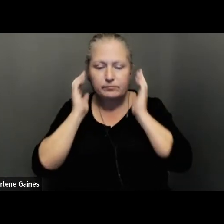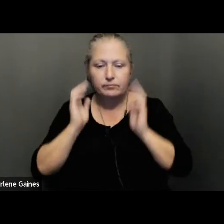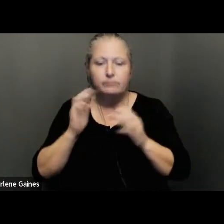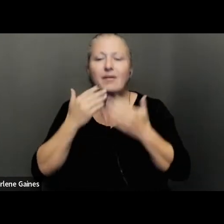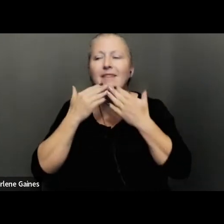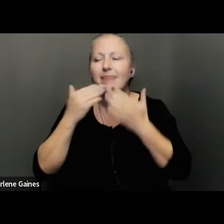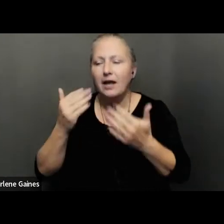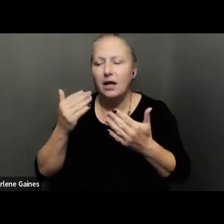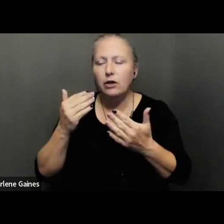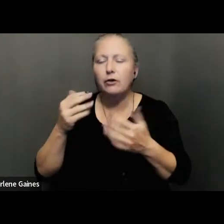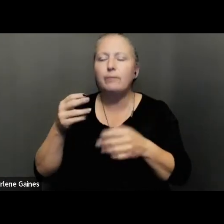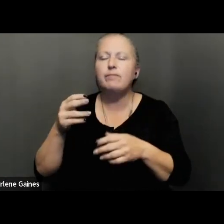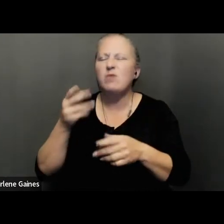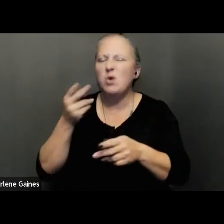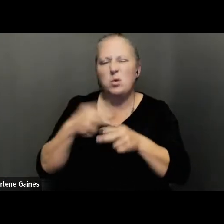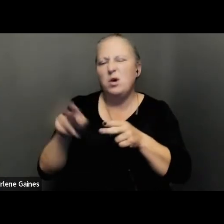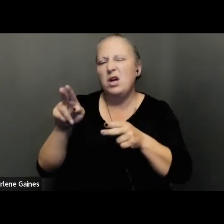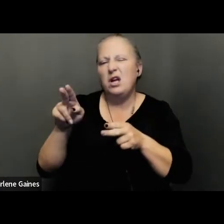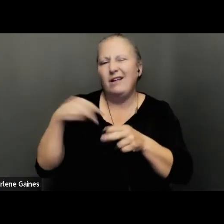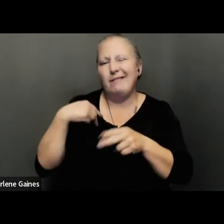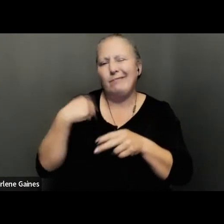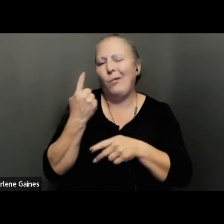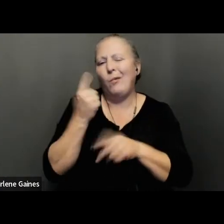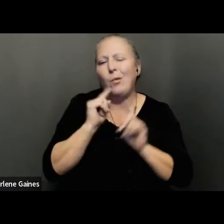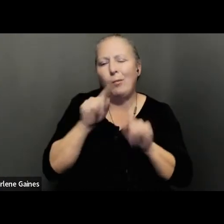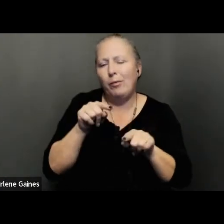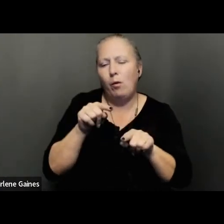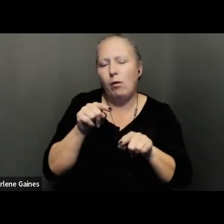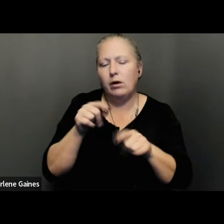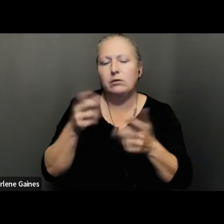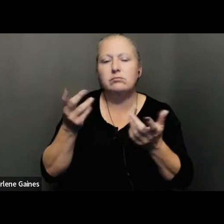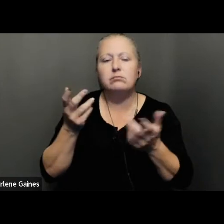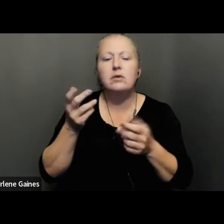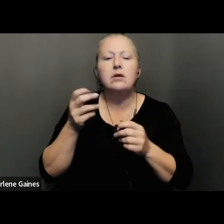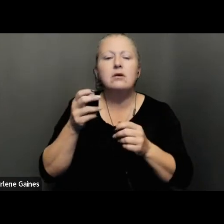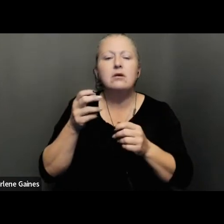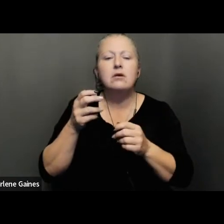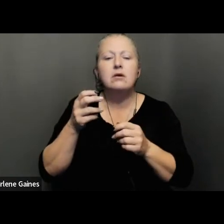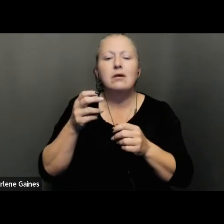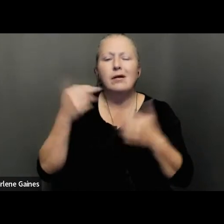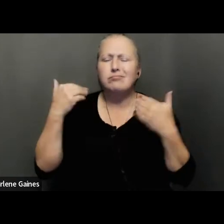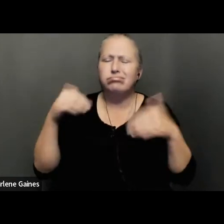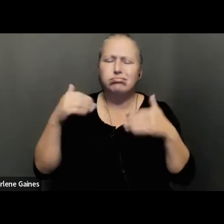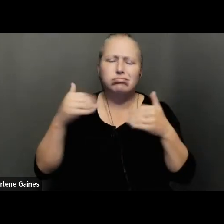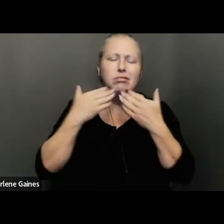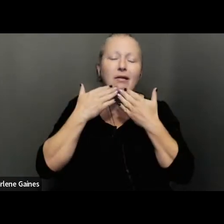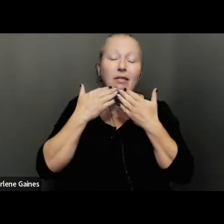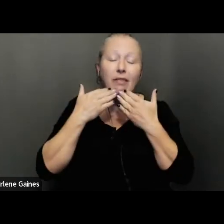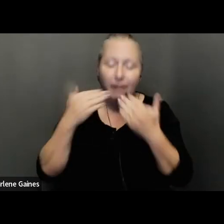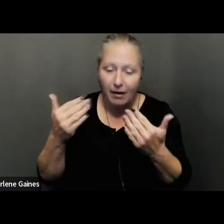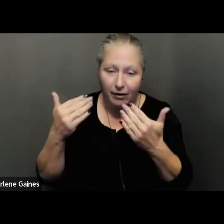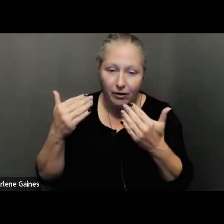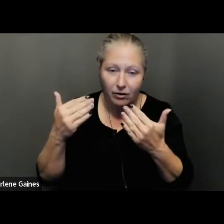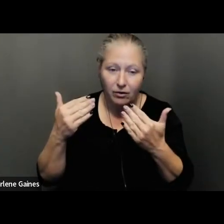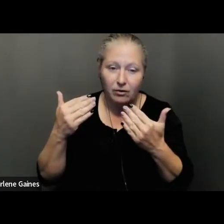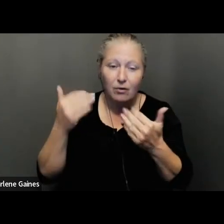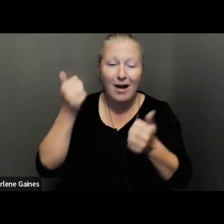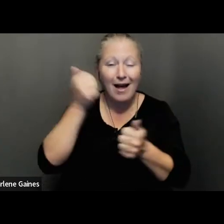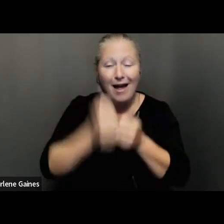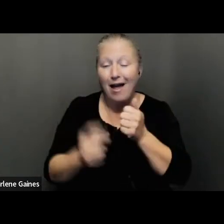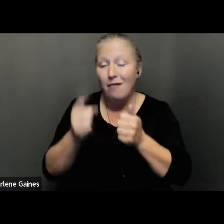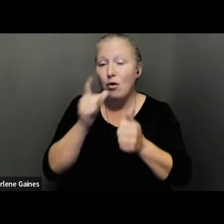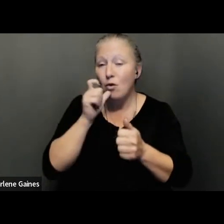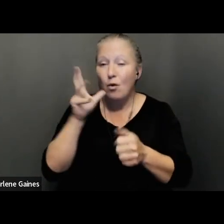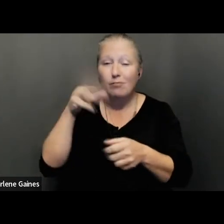Thank you. Just very quickly, I only have one report to offer, and that is just tremendous thanks for everyone's participation